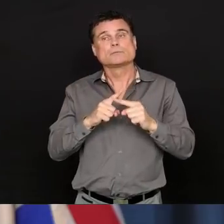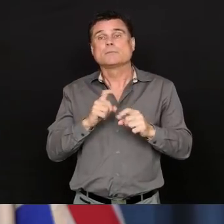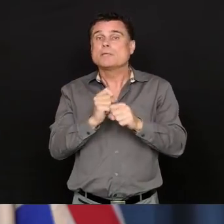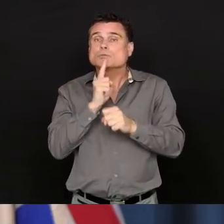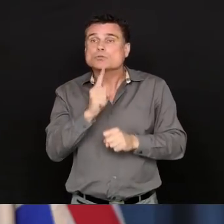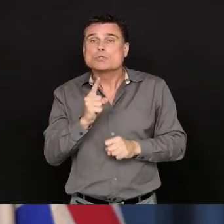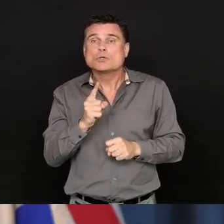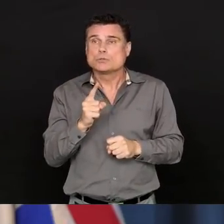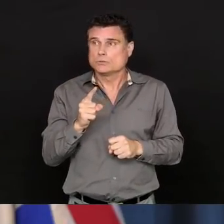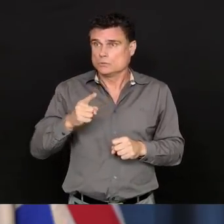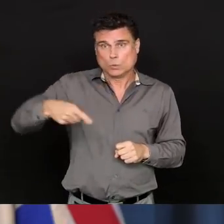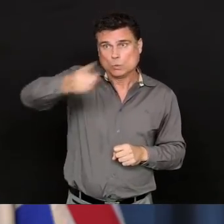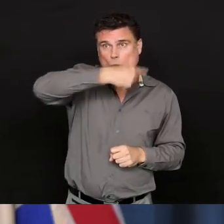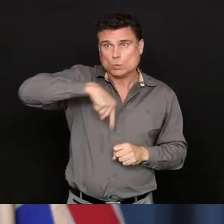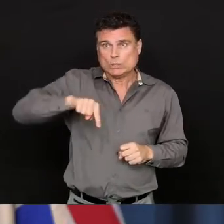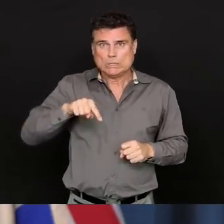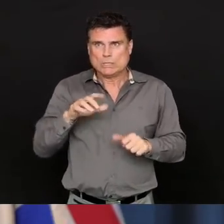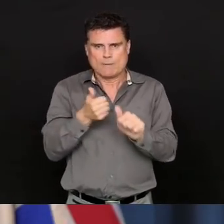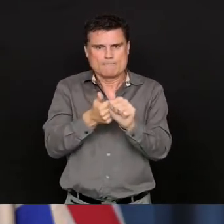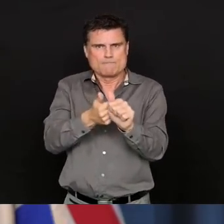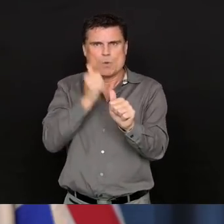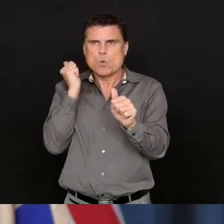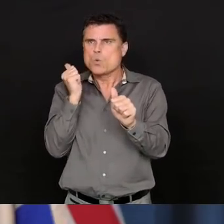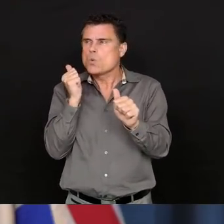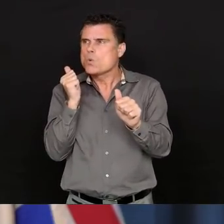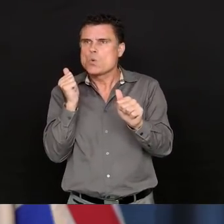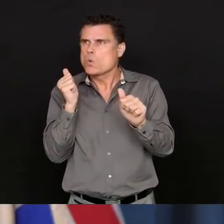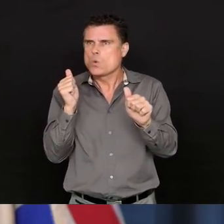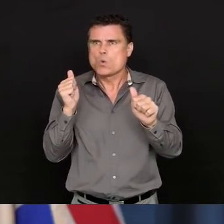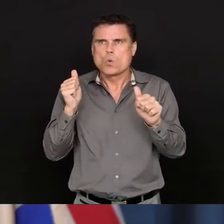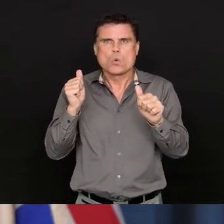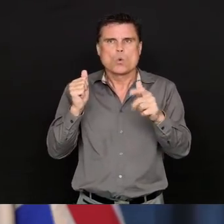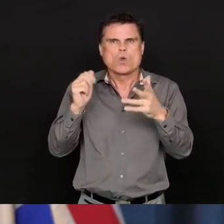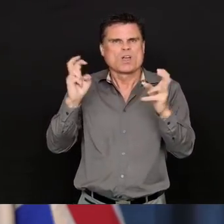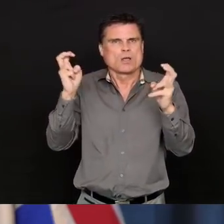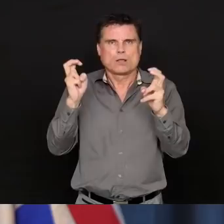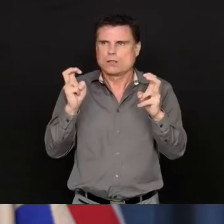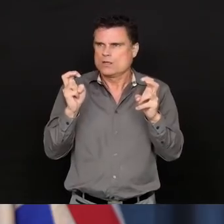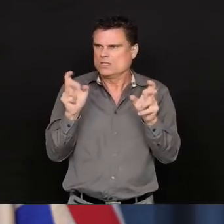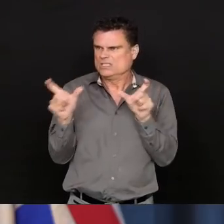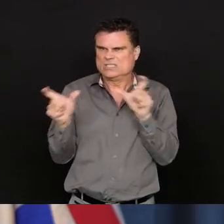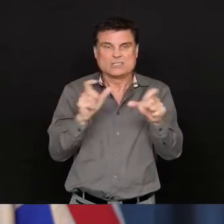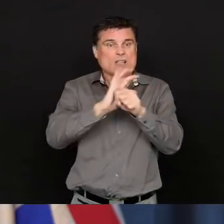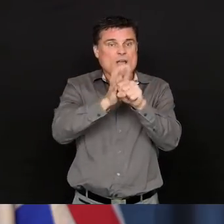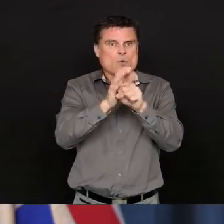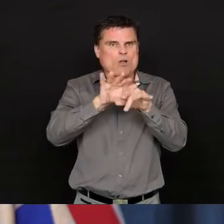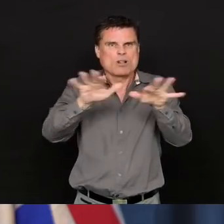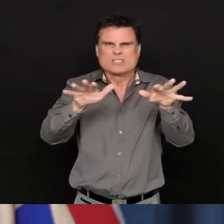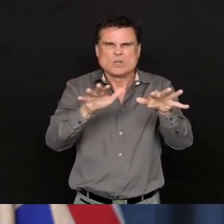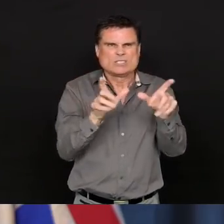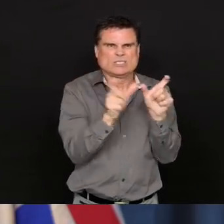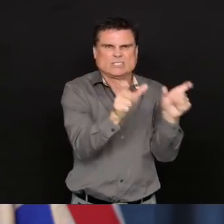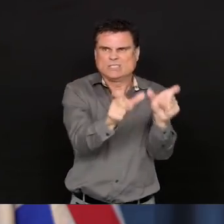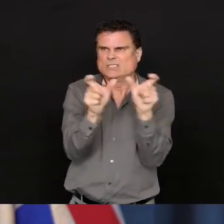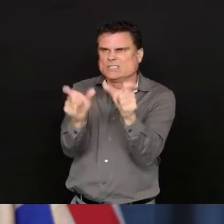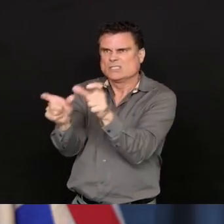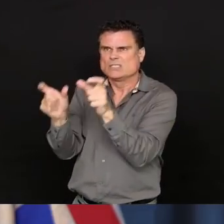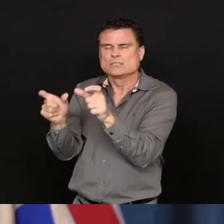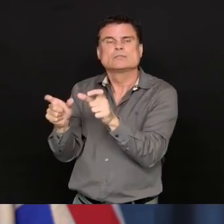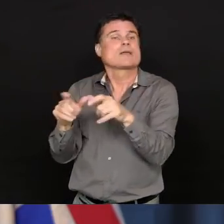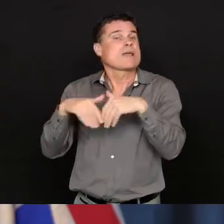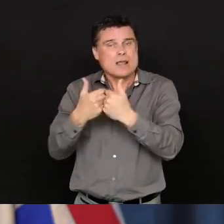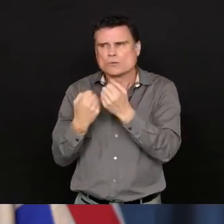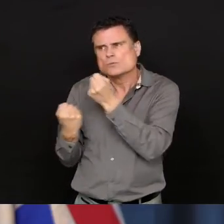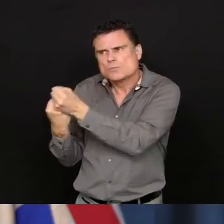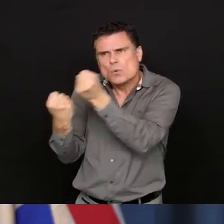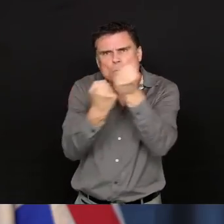keep socially connected, to support each other in our families, in our communities, so that we can get through this together. And I